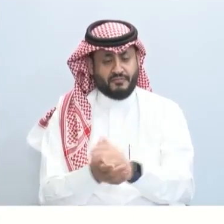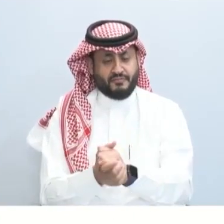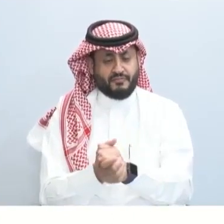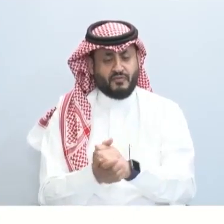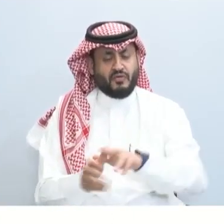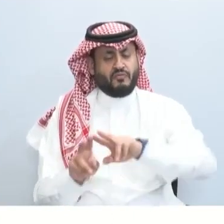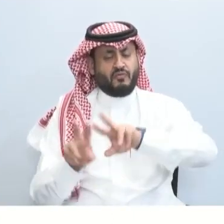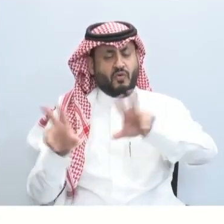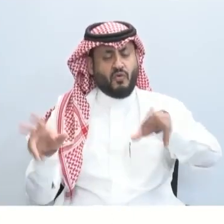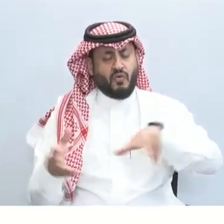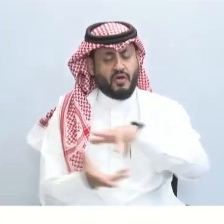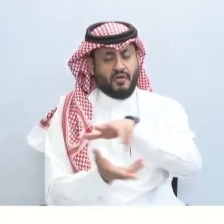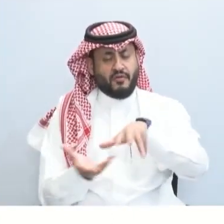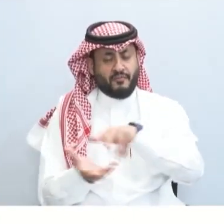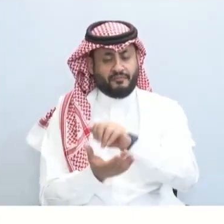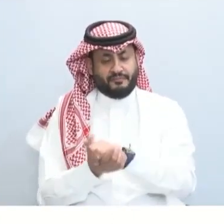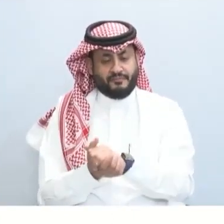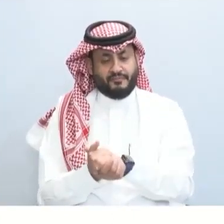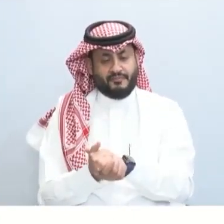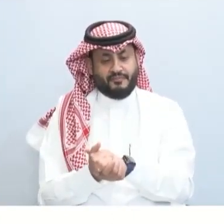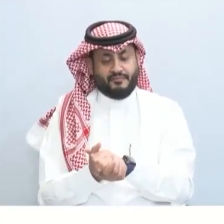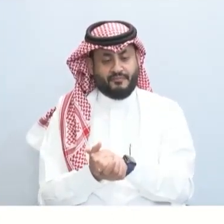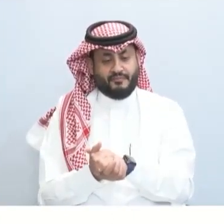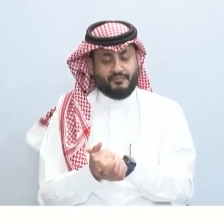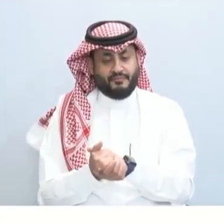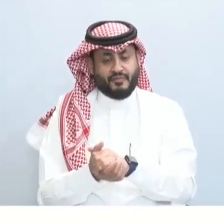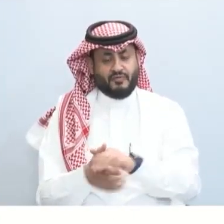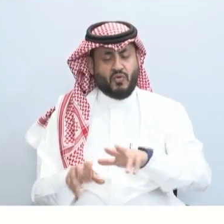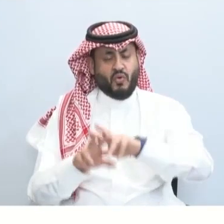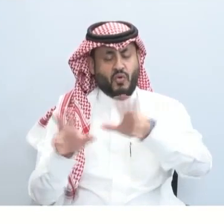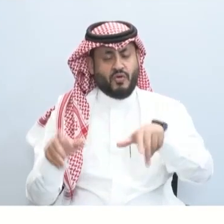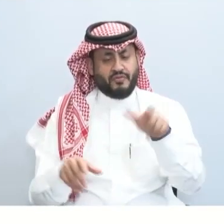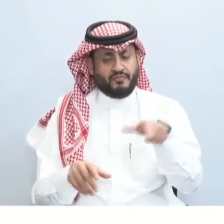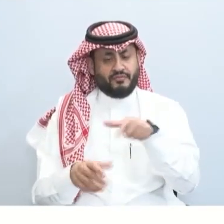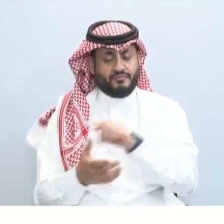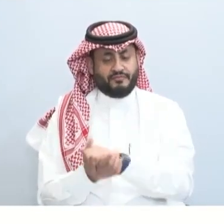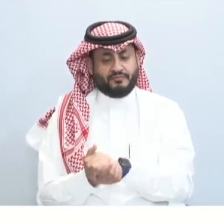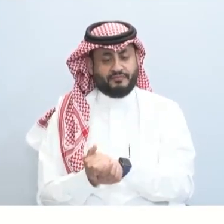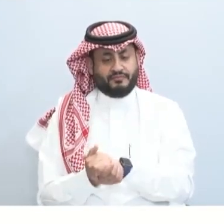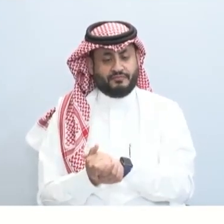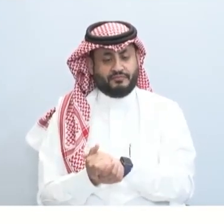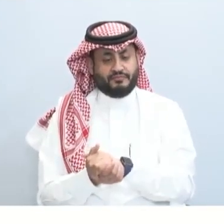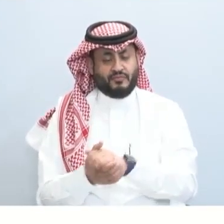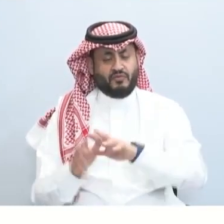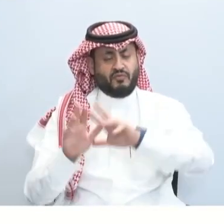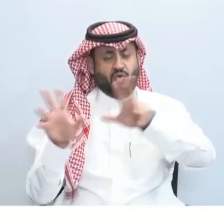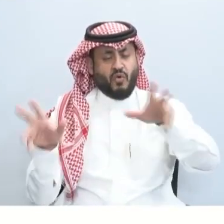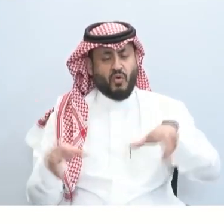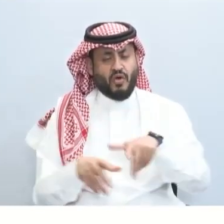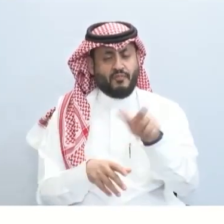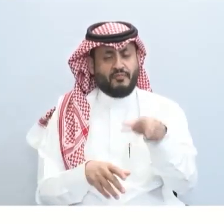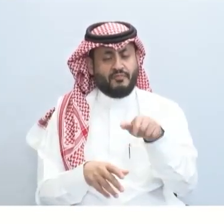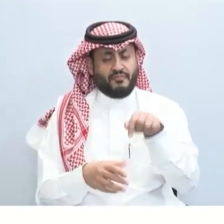from all over the globe. So for all the population, it means that for all the people